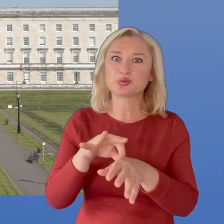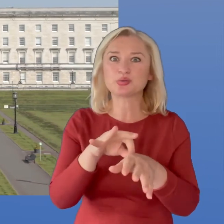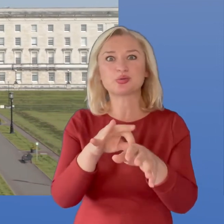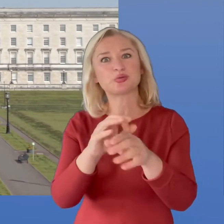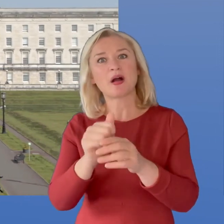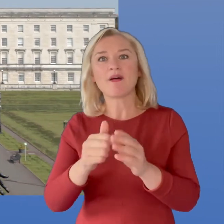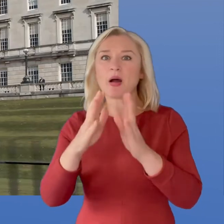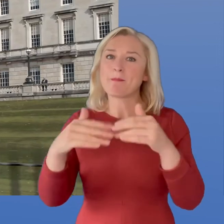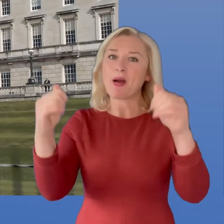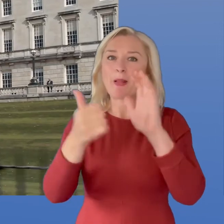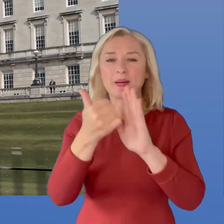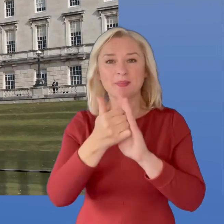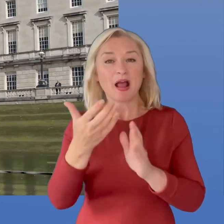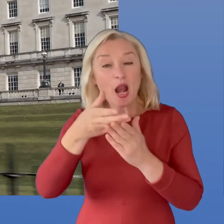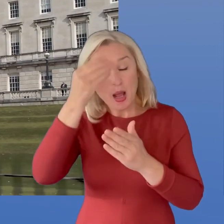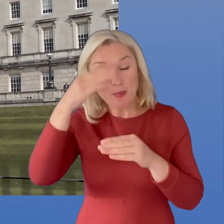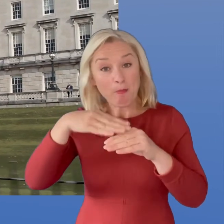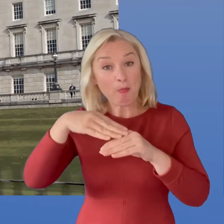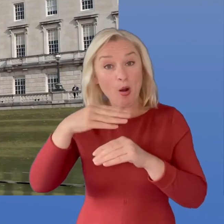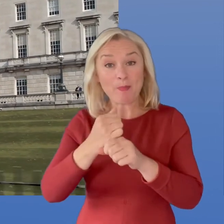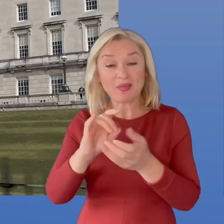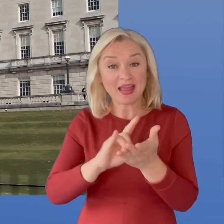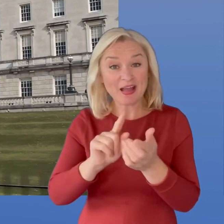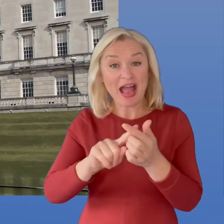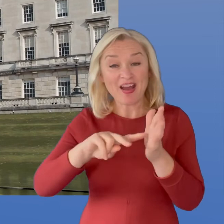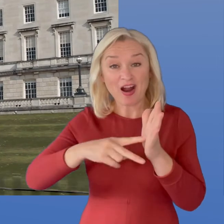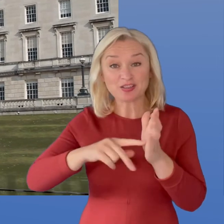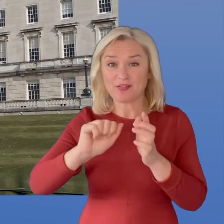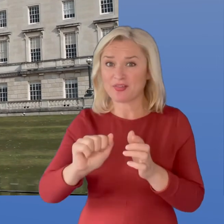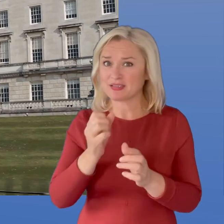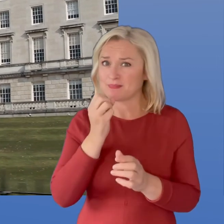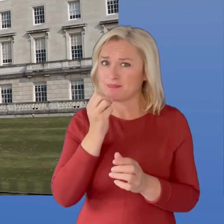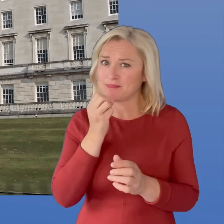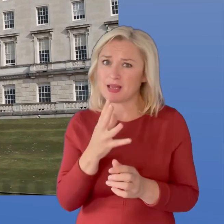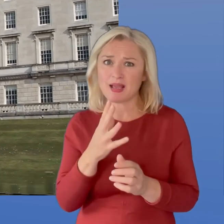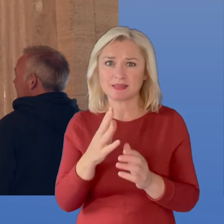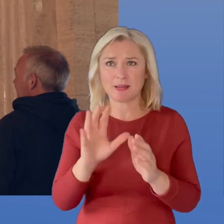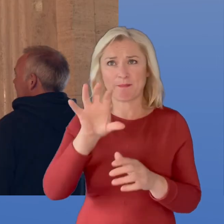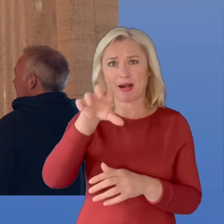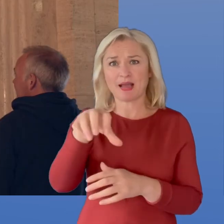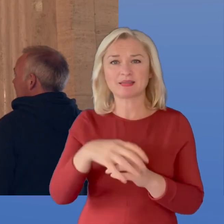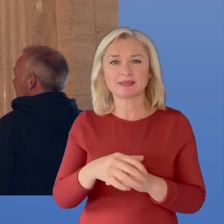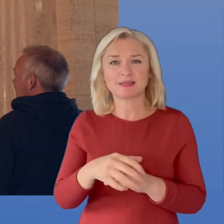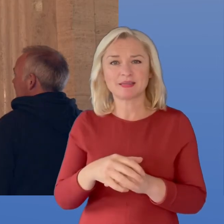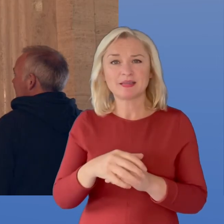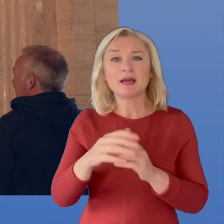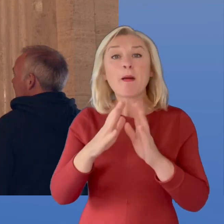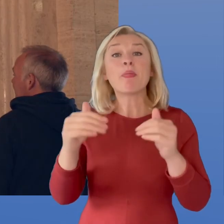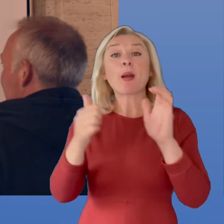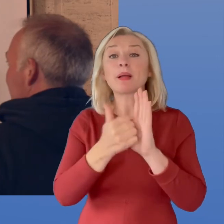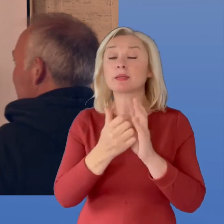place. Parliament Buildings is a public space and is open to you from 9 a.m. to 4 p.m. on